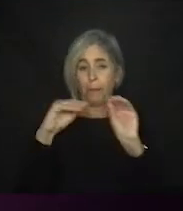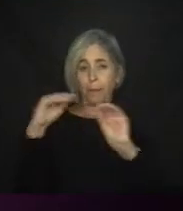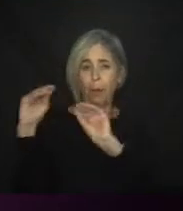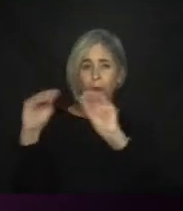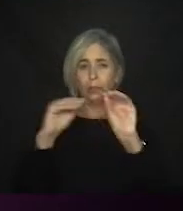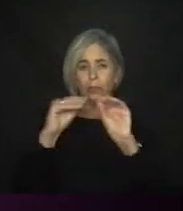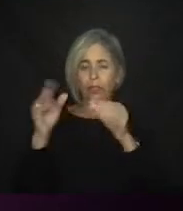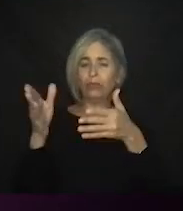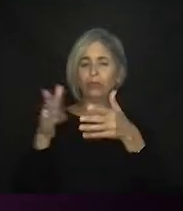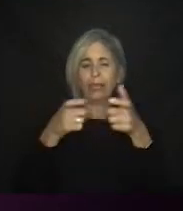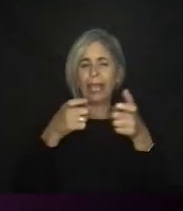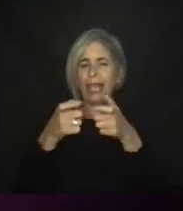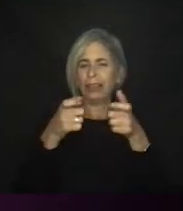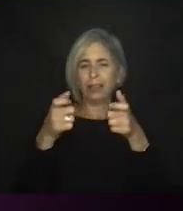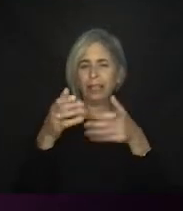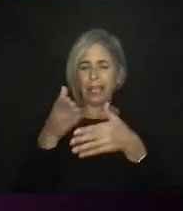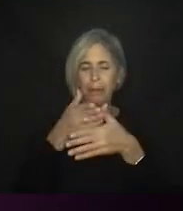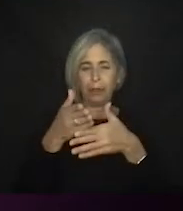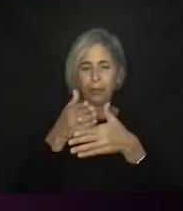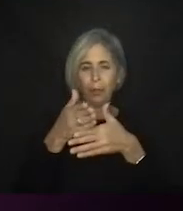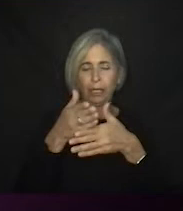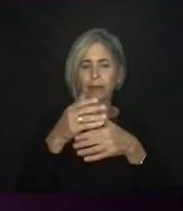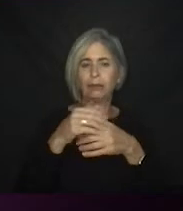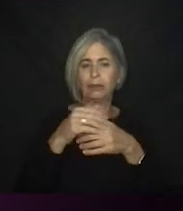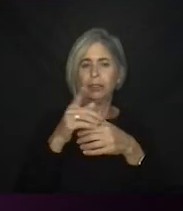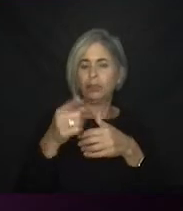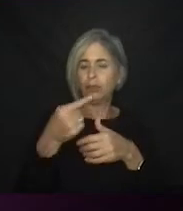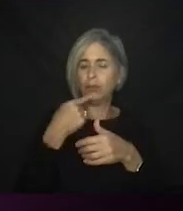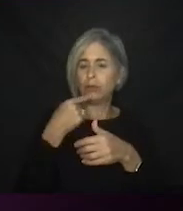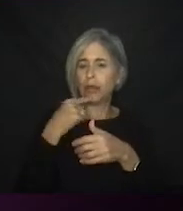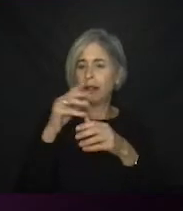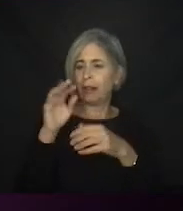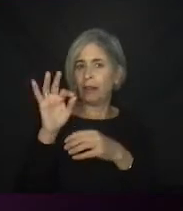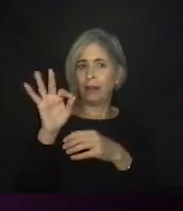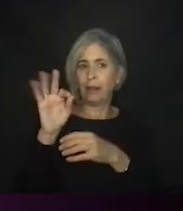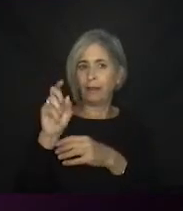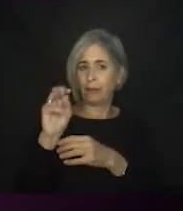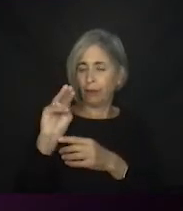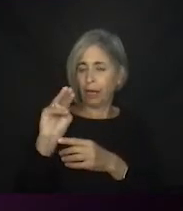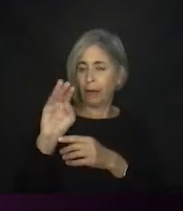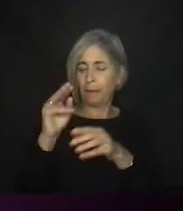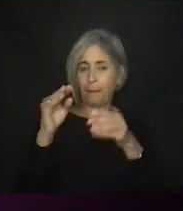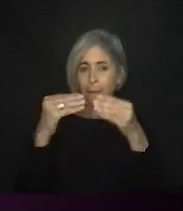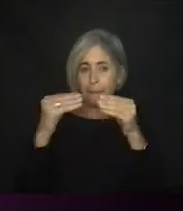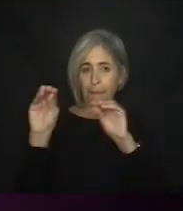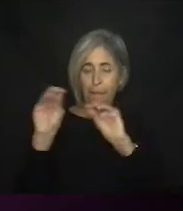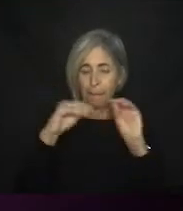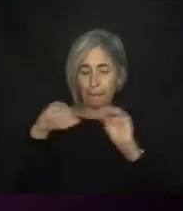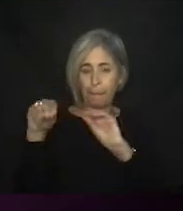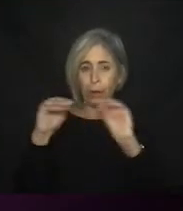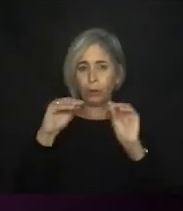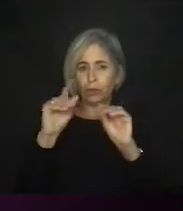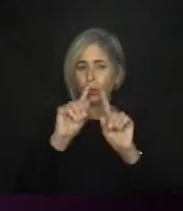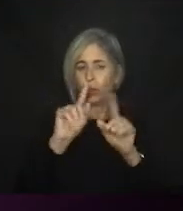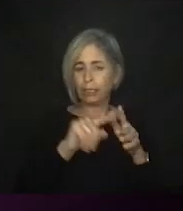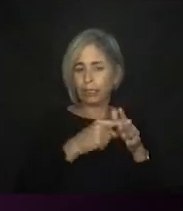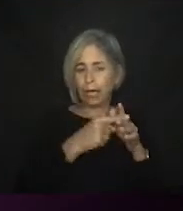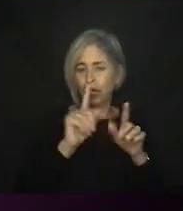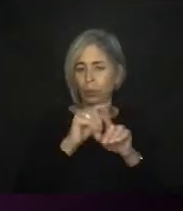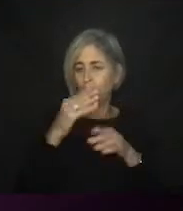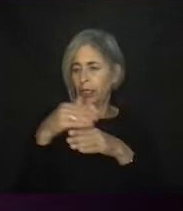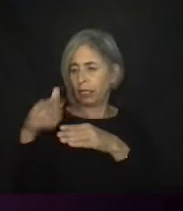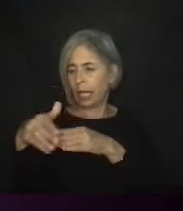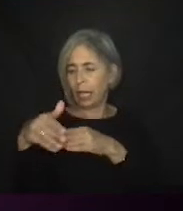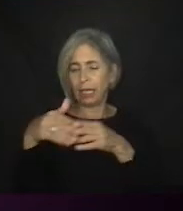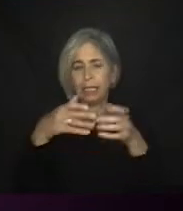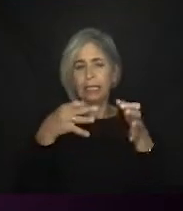the in-between the initial and the animate. You just tell framer motion where you want it to start and where you want it to end. The